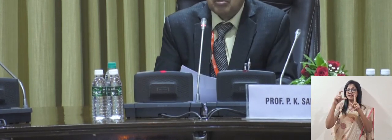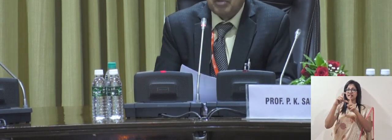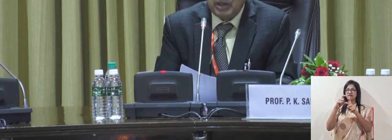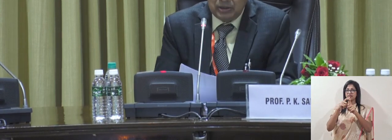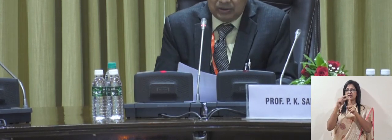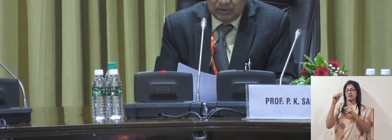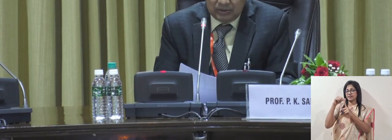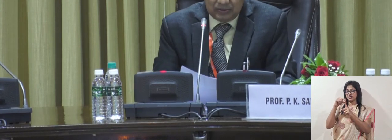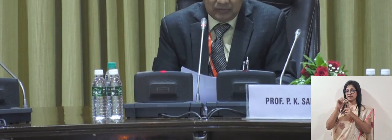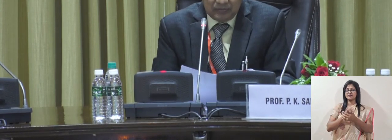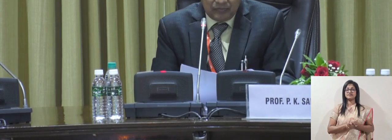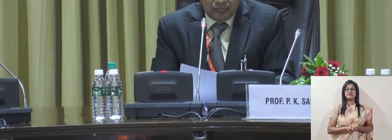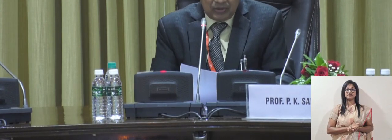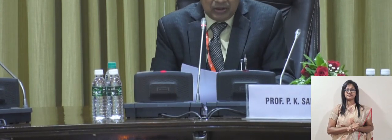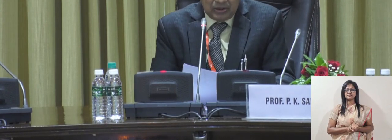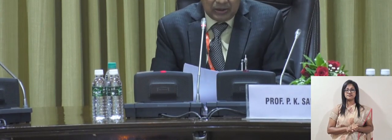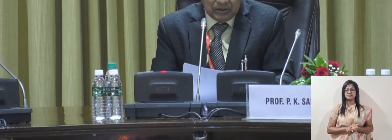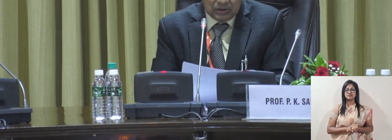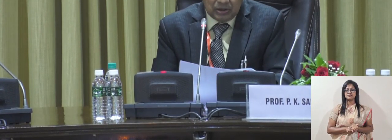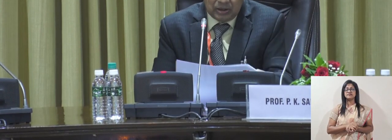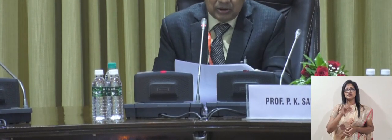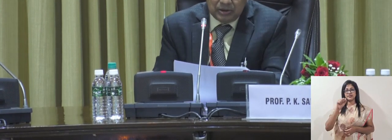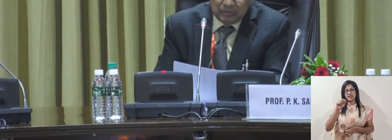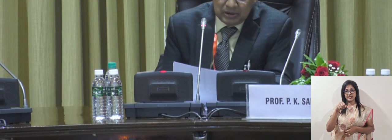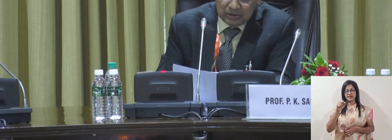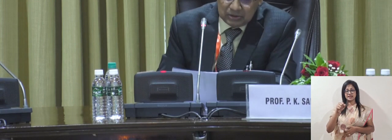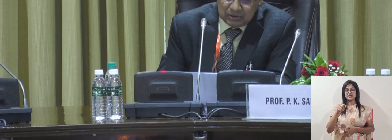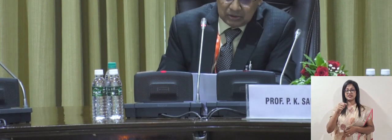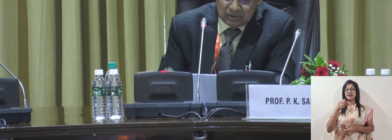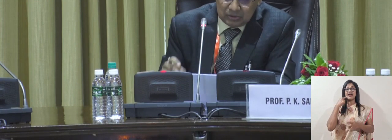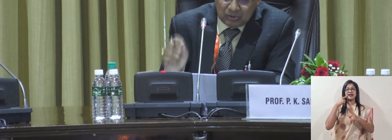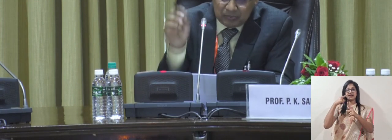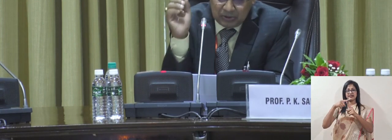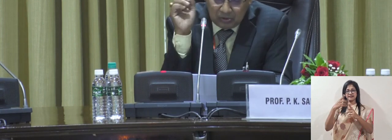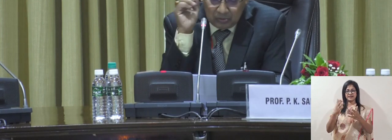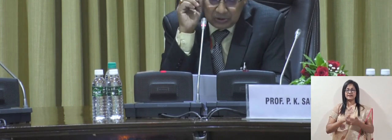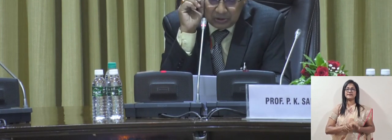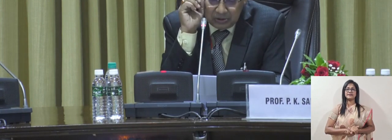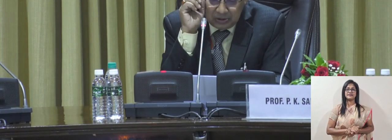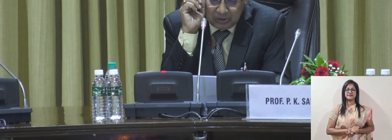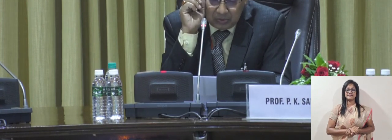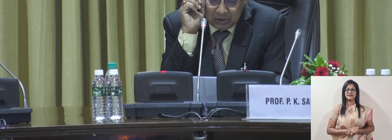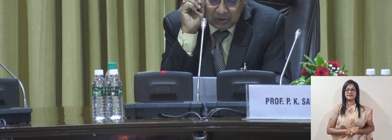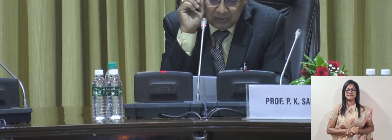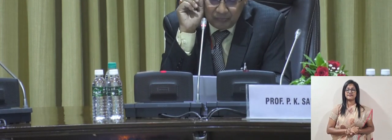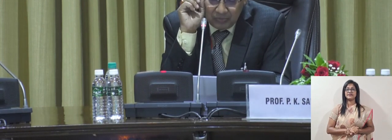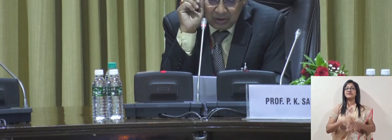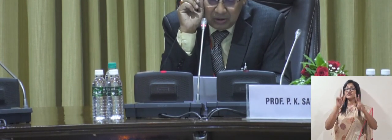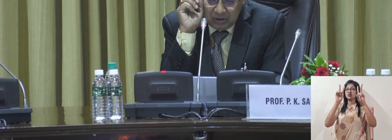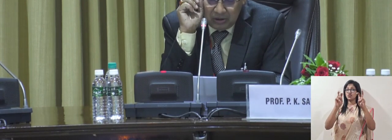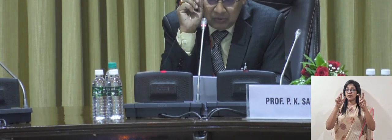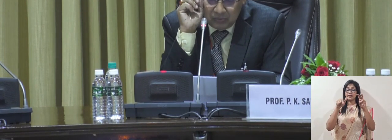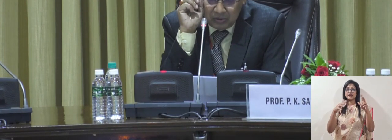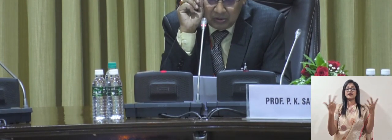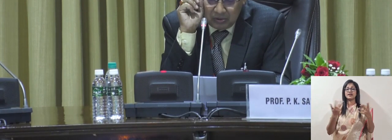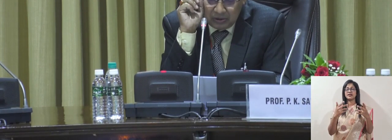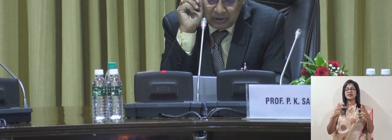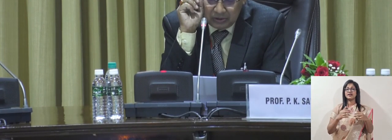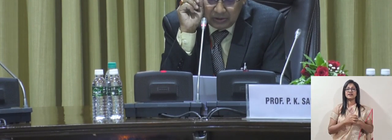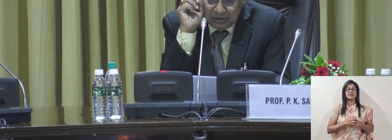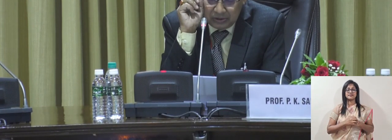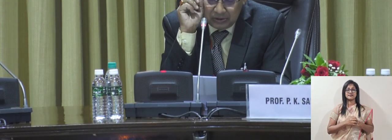Yes, from IIT. That is, theme is topic on which they are working, need